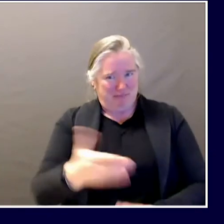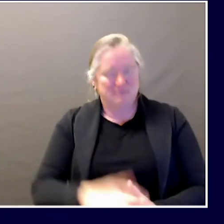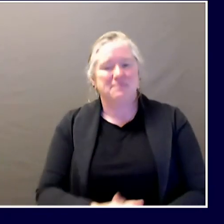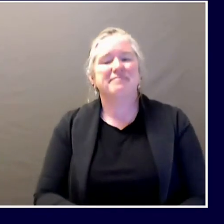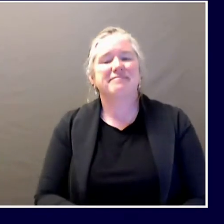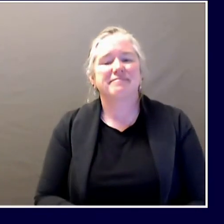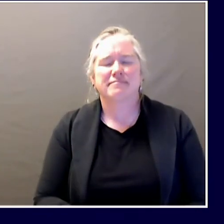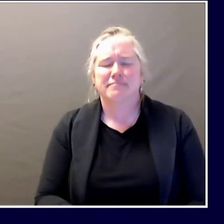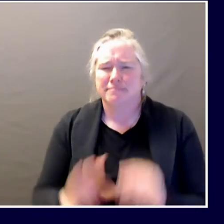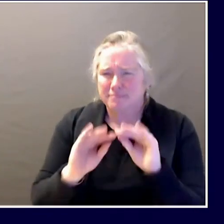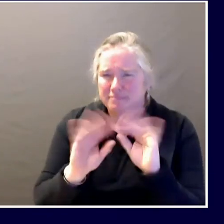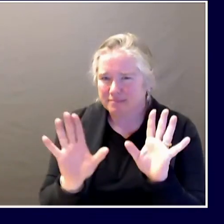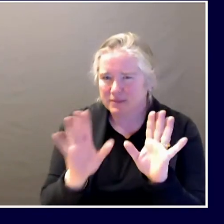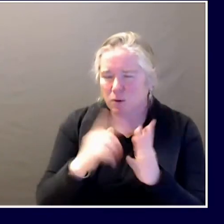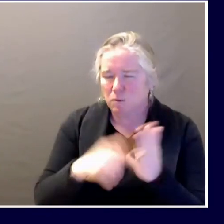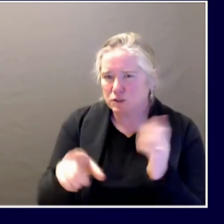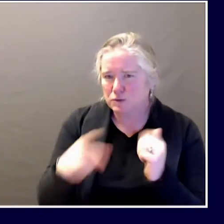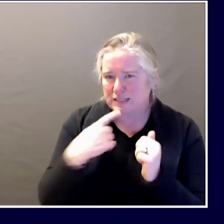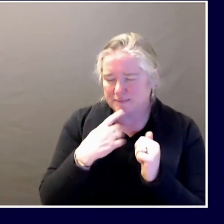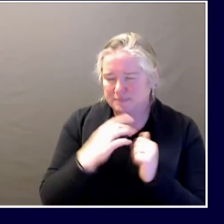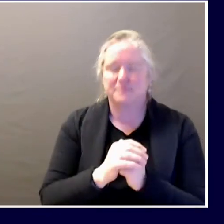little correction of what you said. So